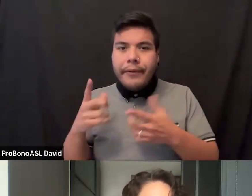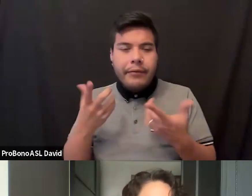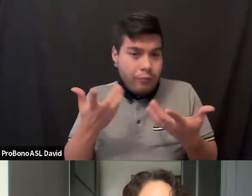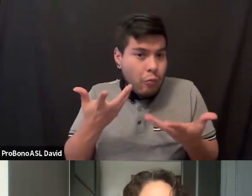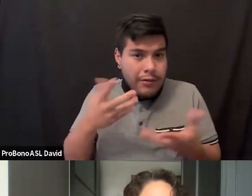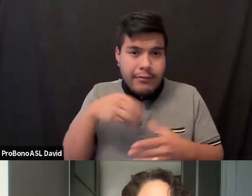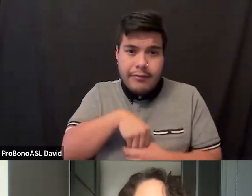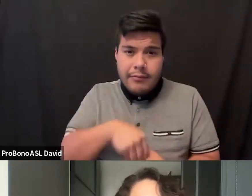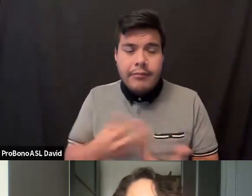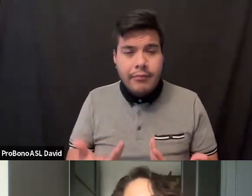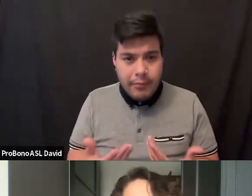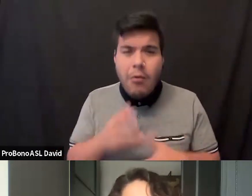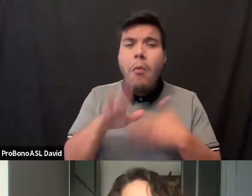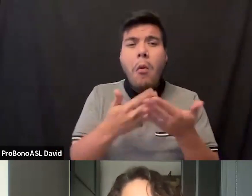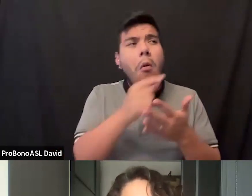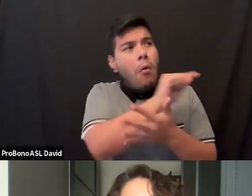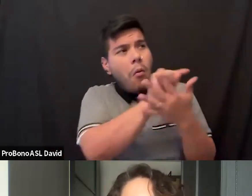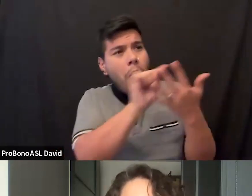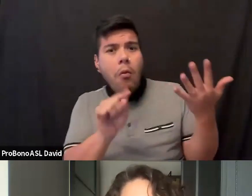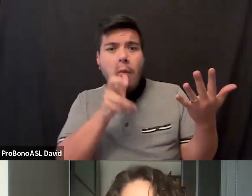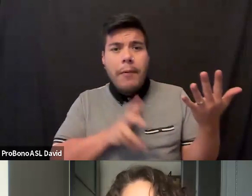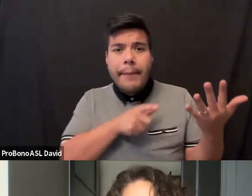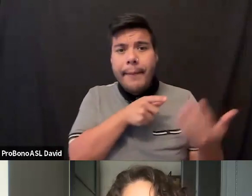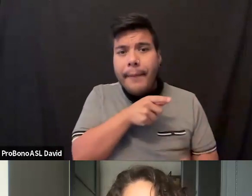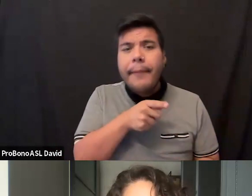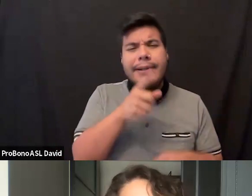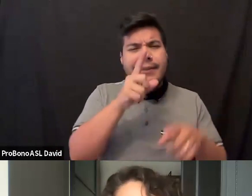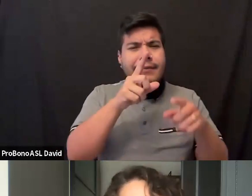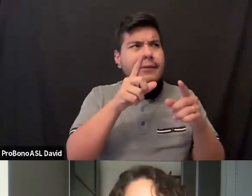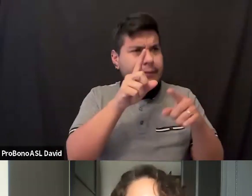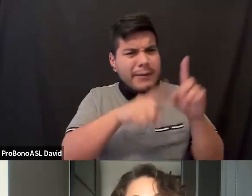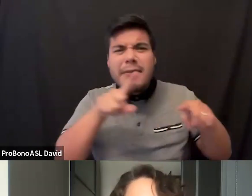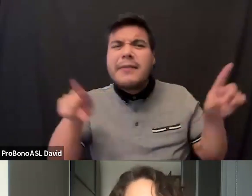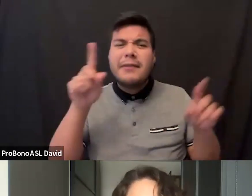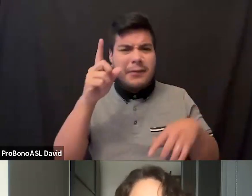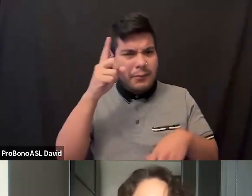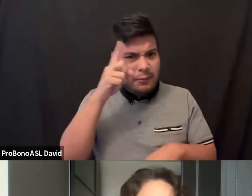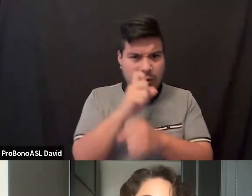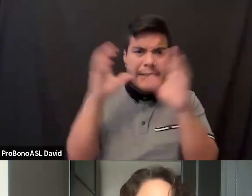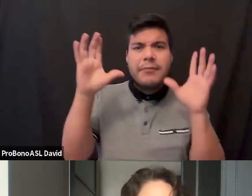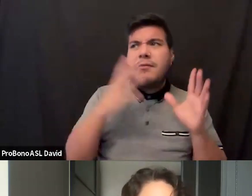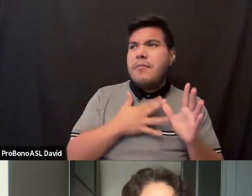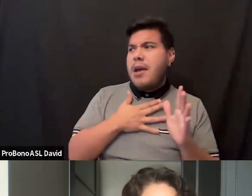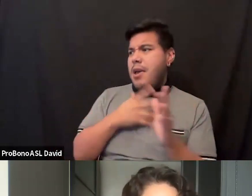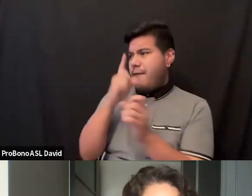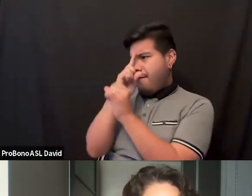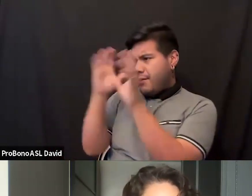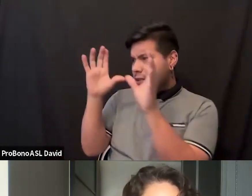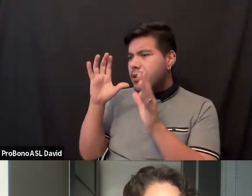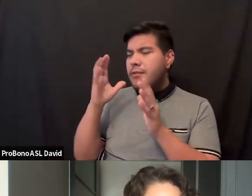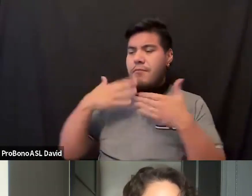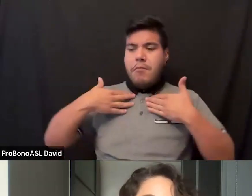me. And all of the women, they have different kind of dreams, and in my vision, it was the body trying